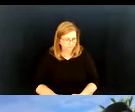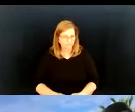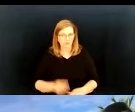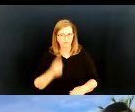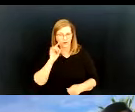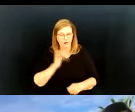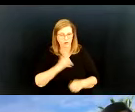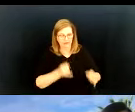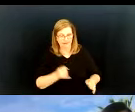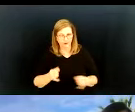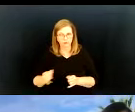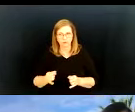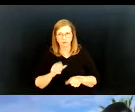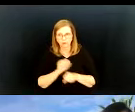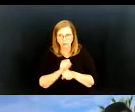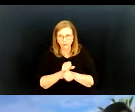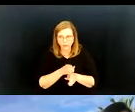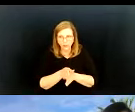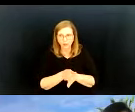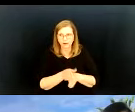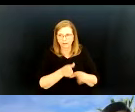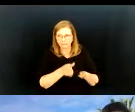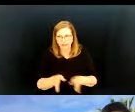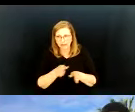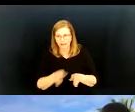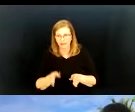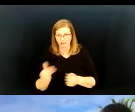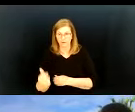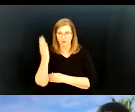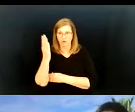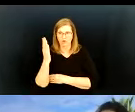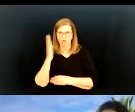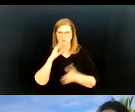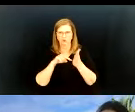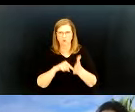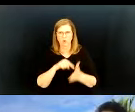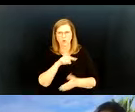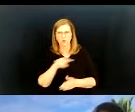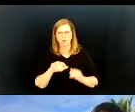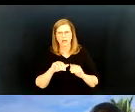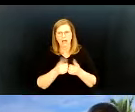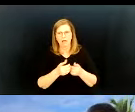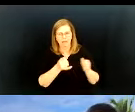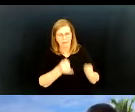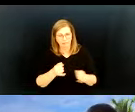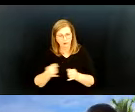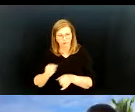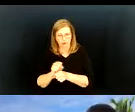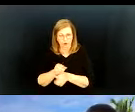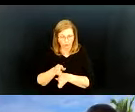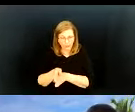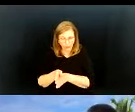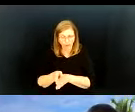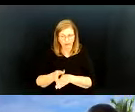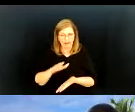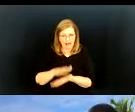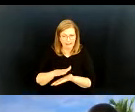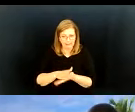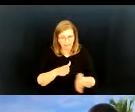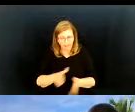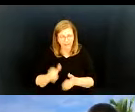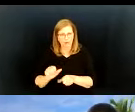and academic planning. So this morning we're going to show you how the individual career and academic planning can work with the